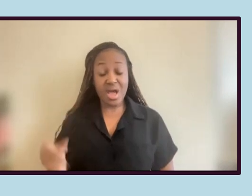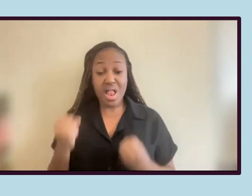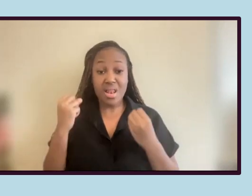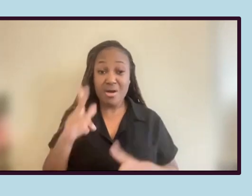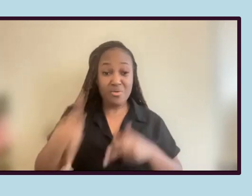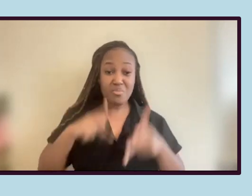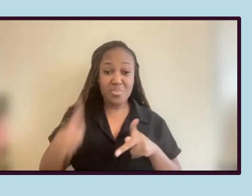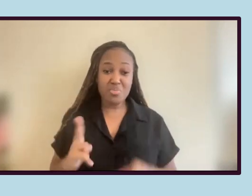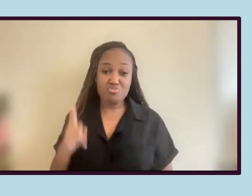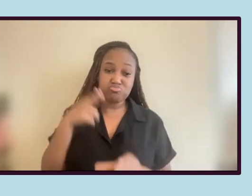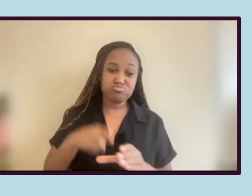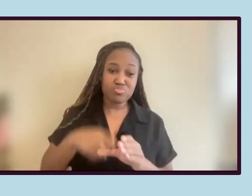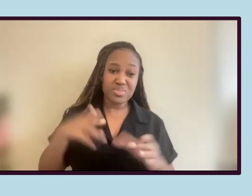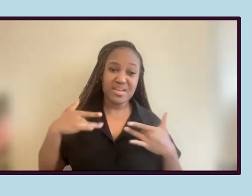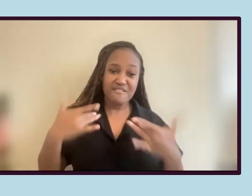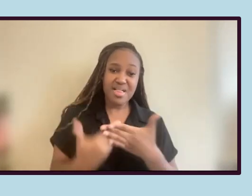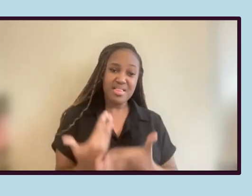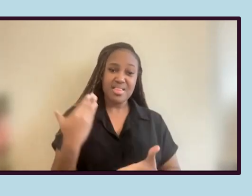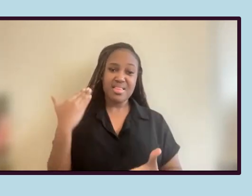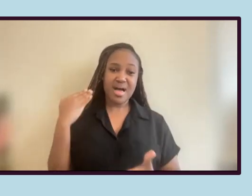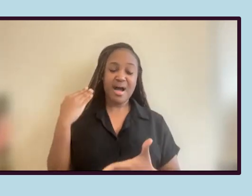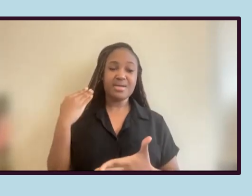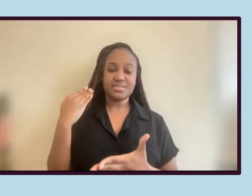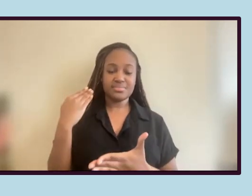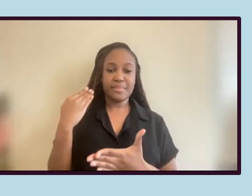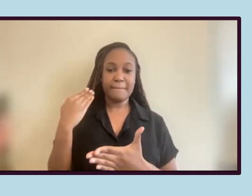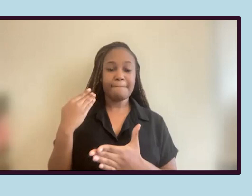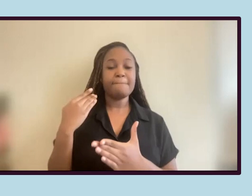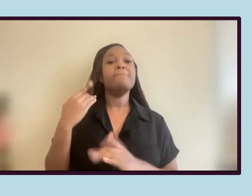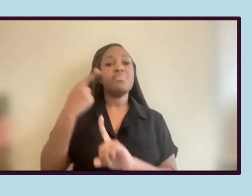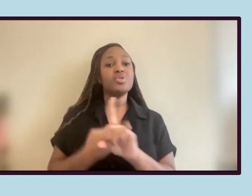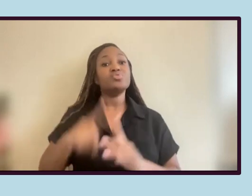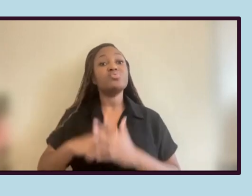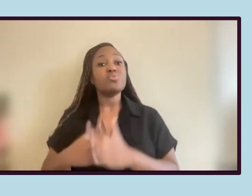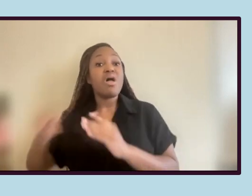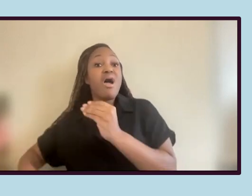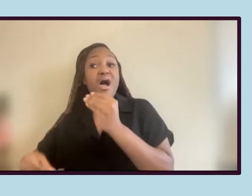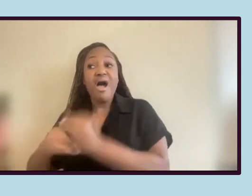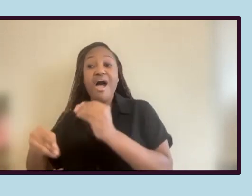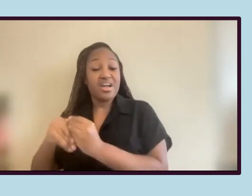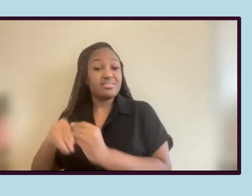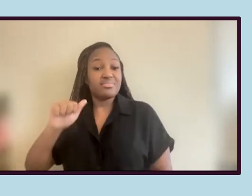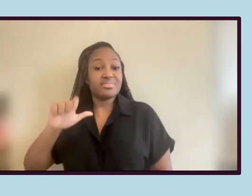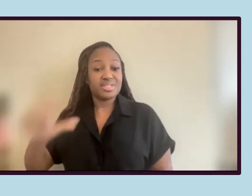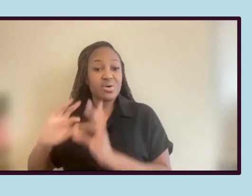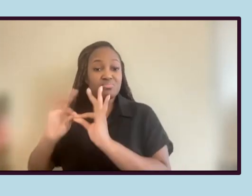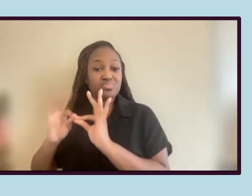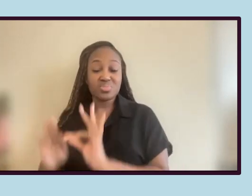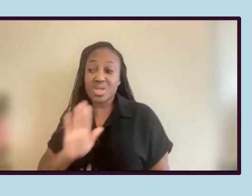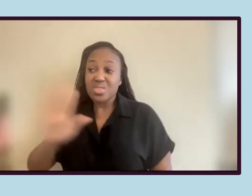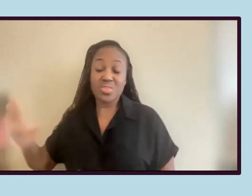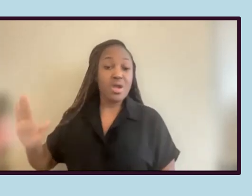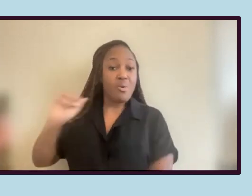with us last month started adding ASL interpretation to their events and their work meetings as